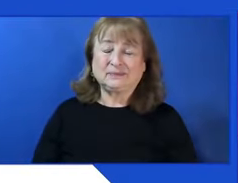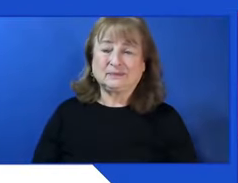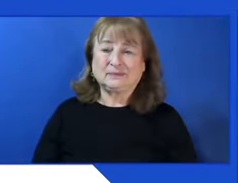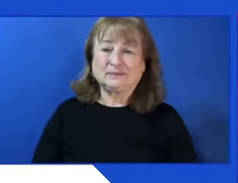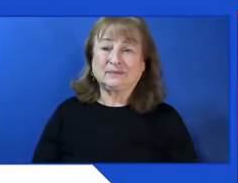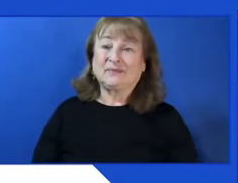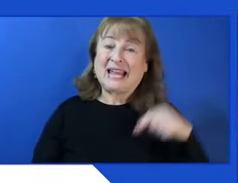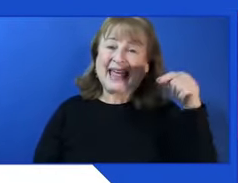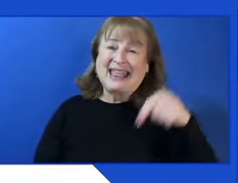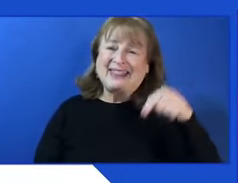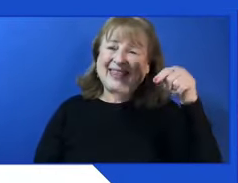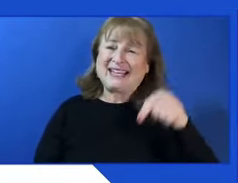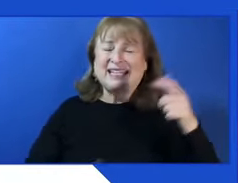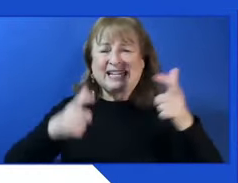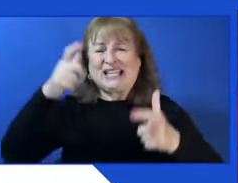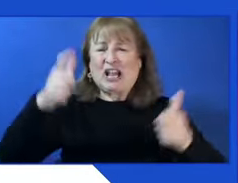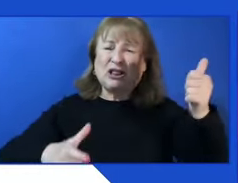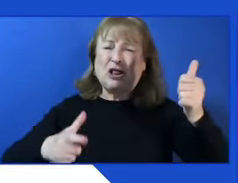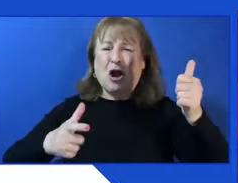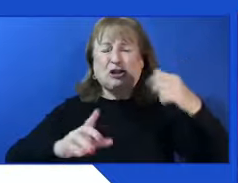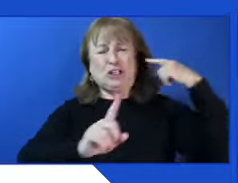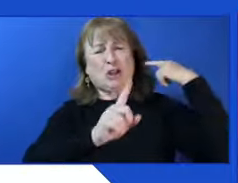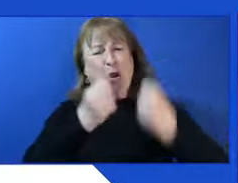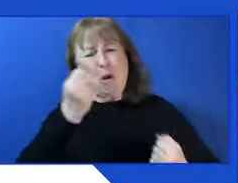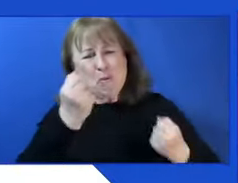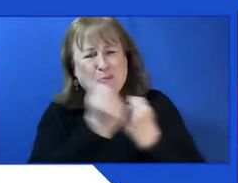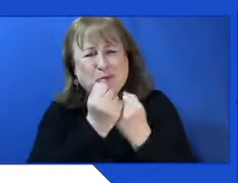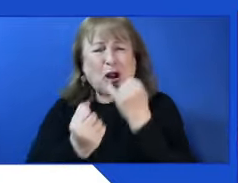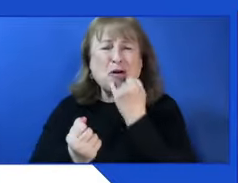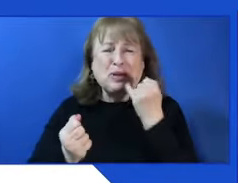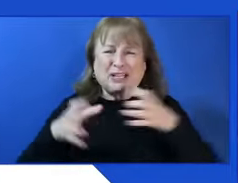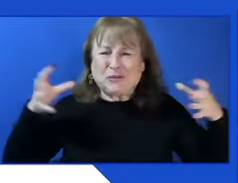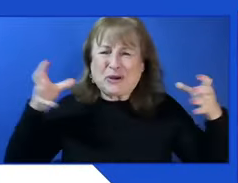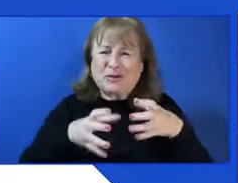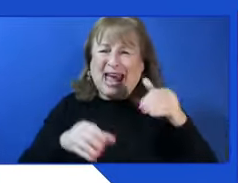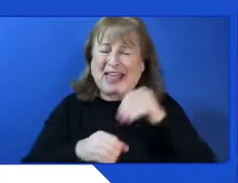This is the largest pro-Israel gathering in history.